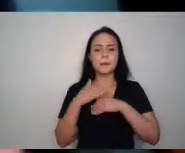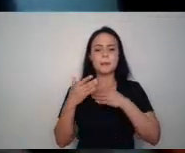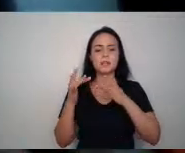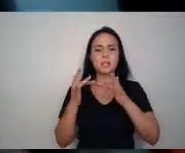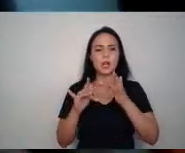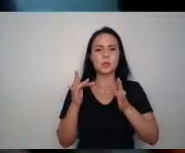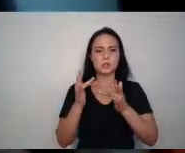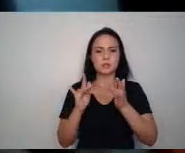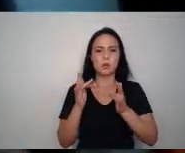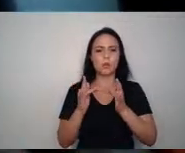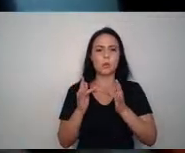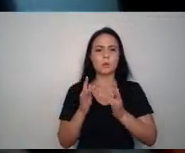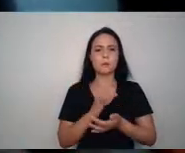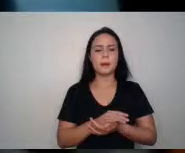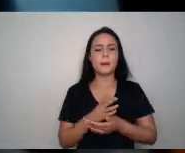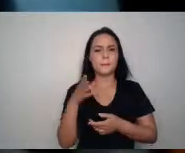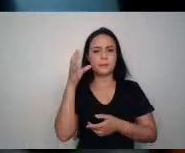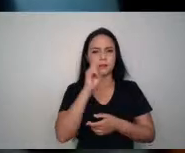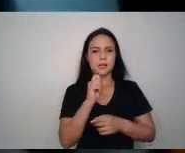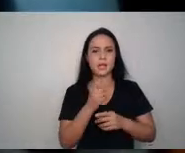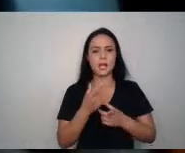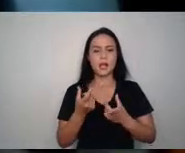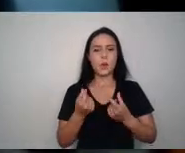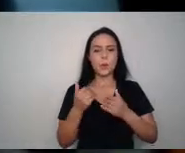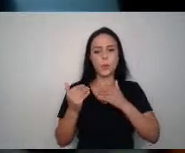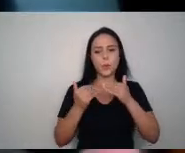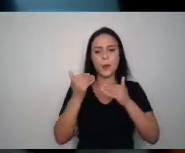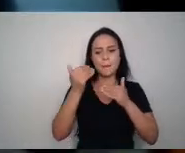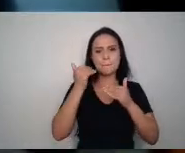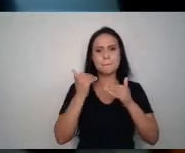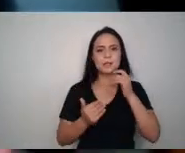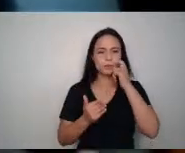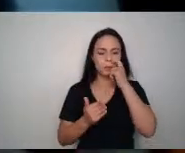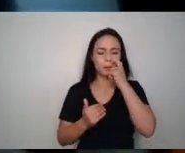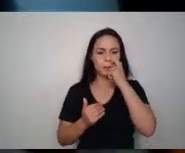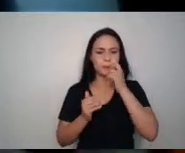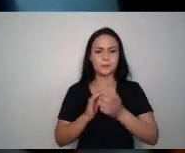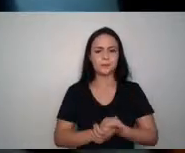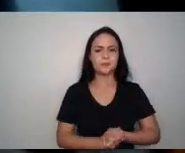prefer to compromise their open or give up their break